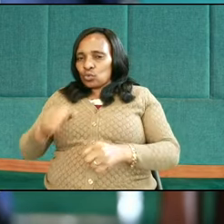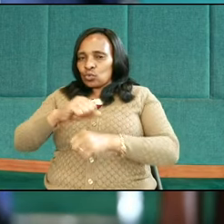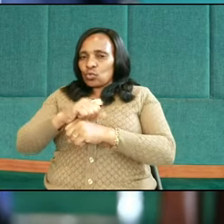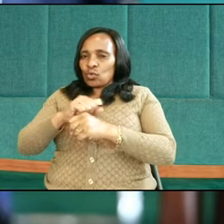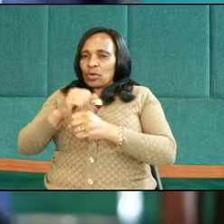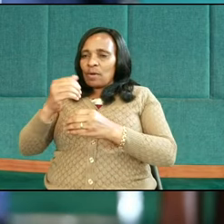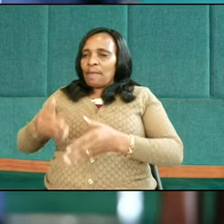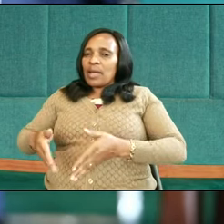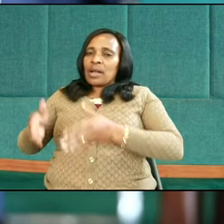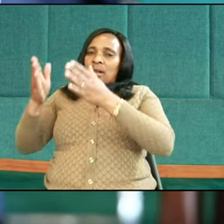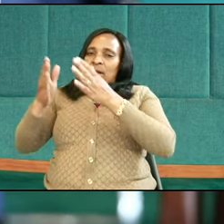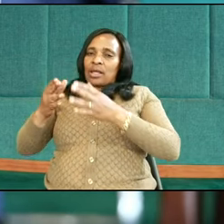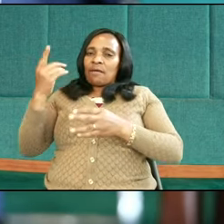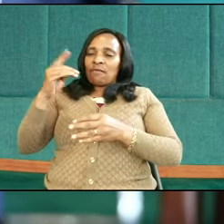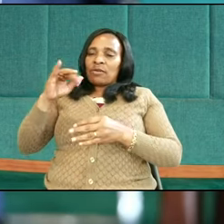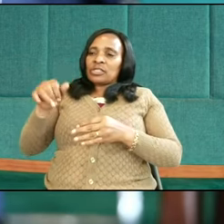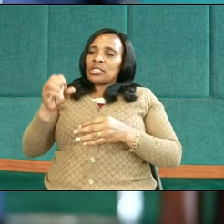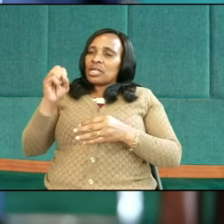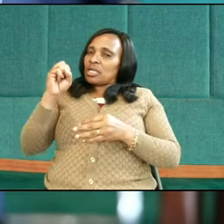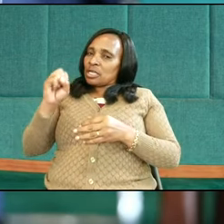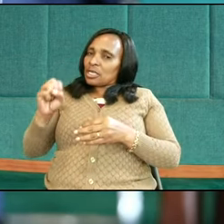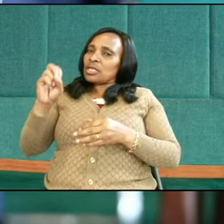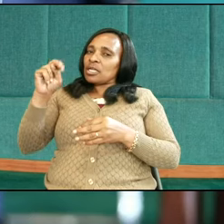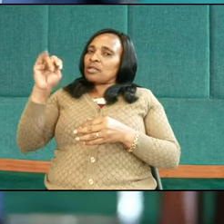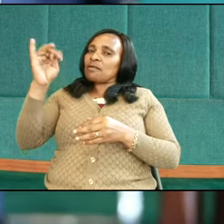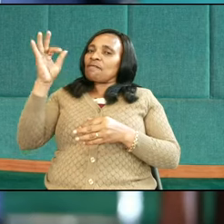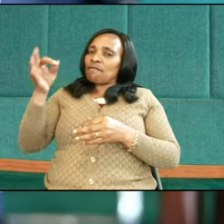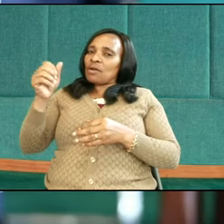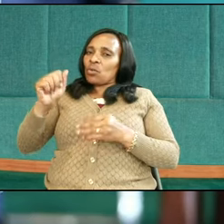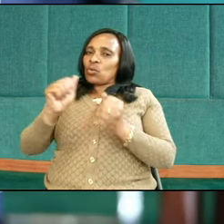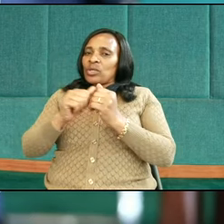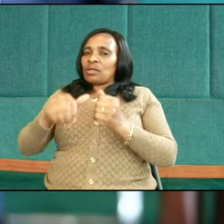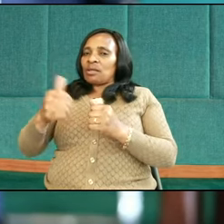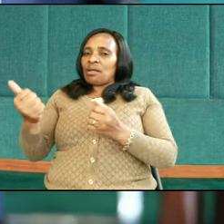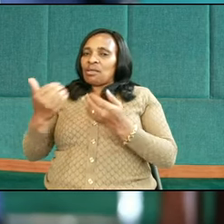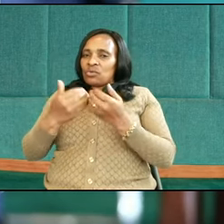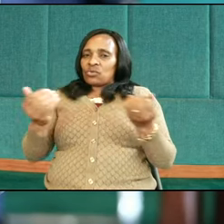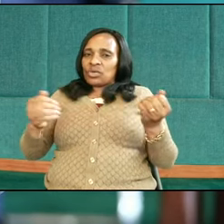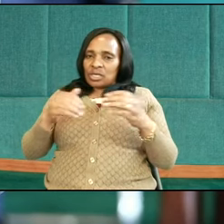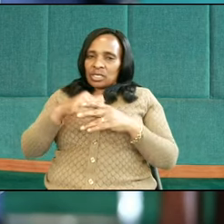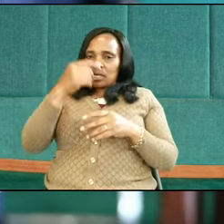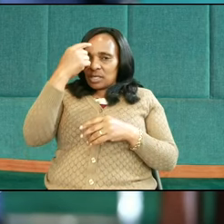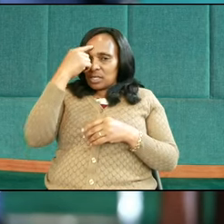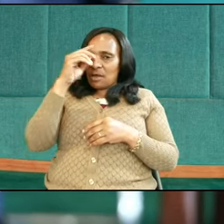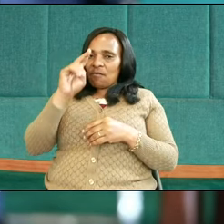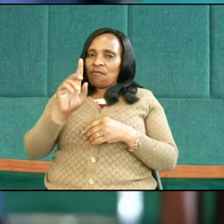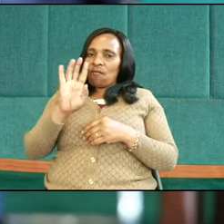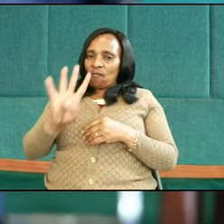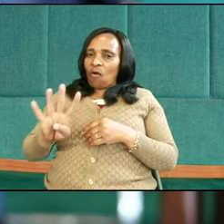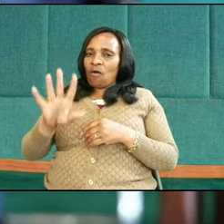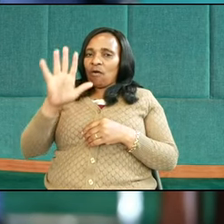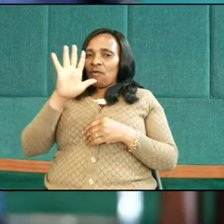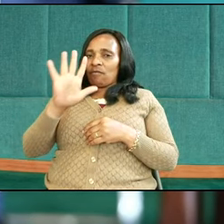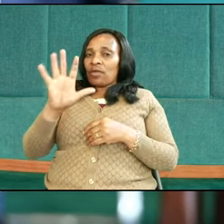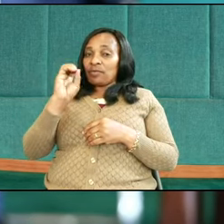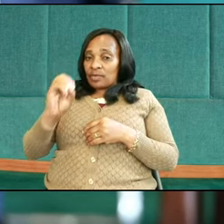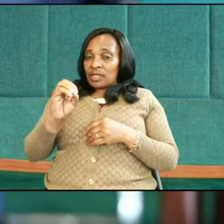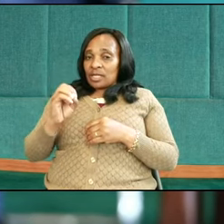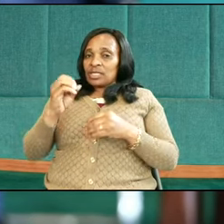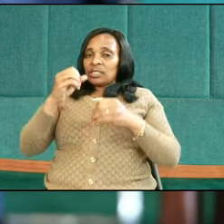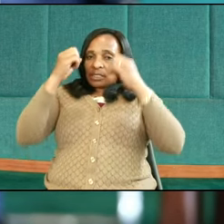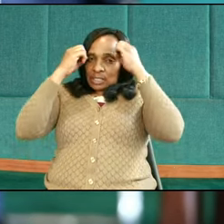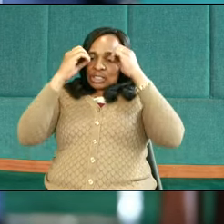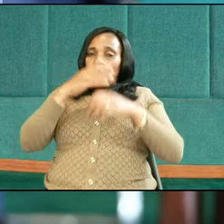for Jennifer and for the other students in Ani, India. The 450 now study in an old